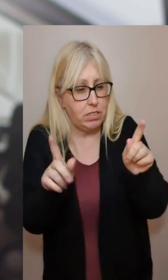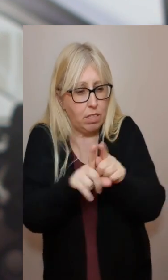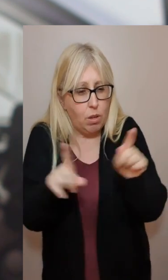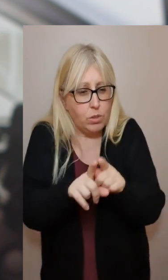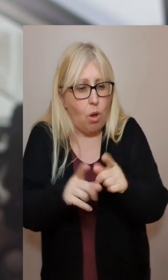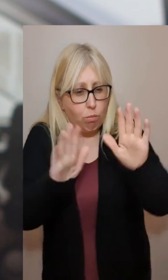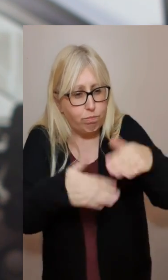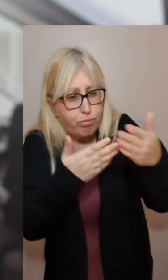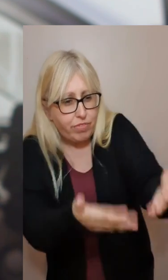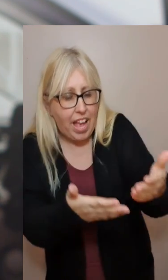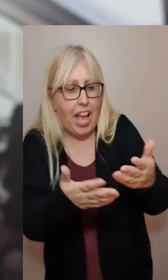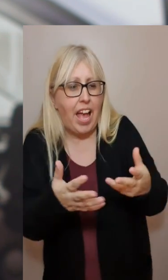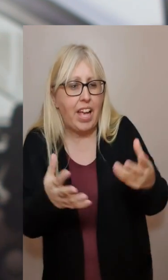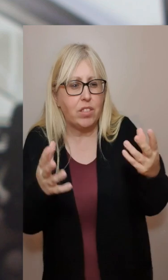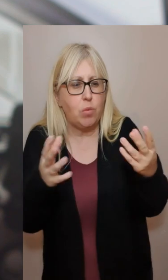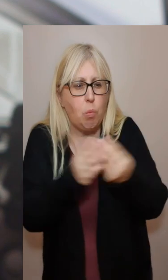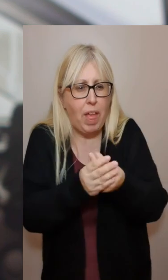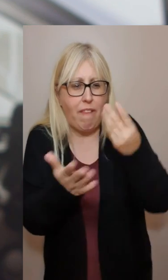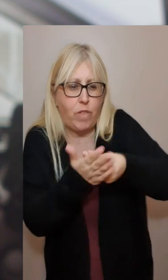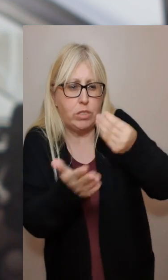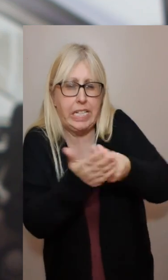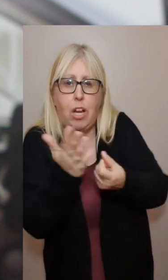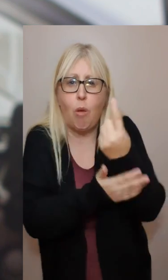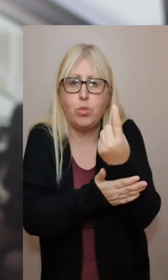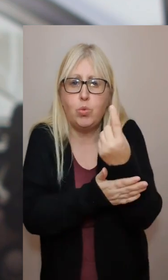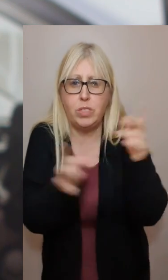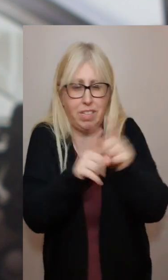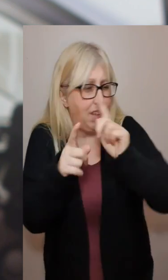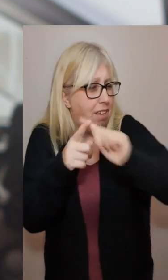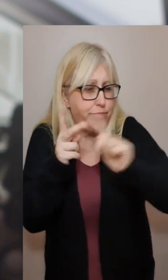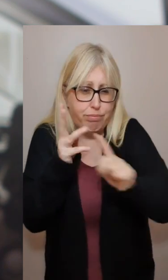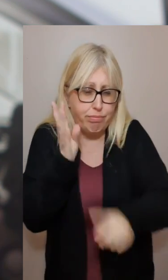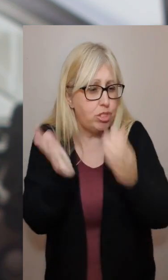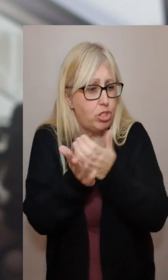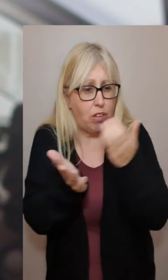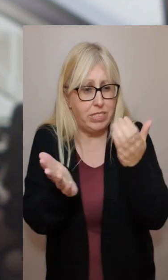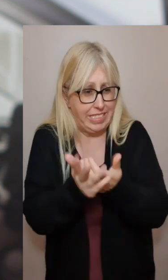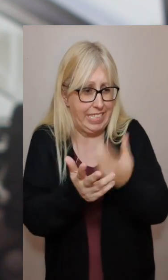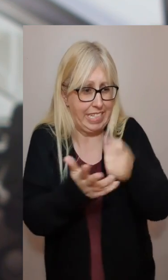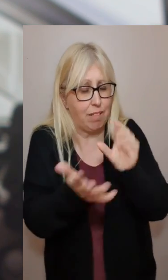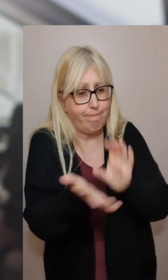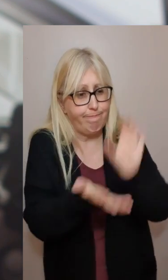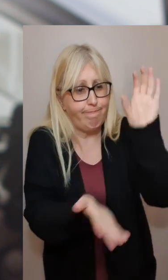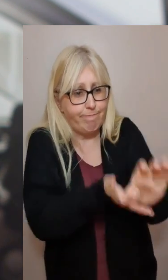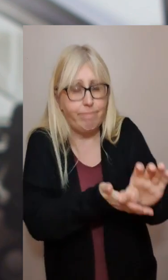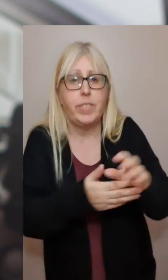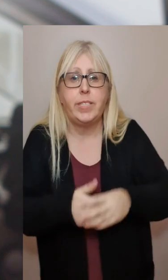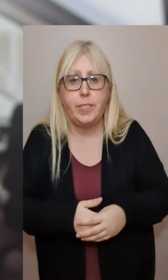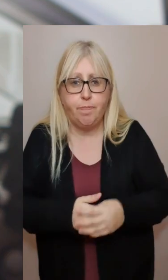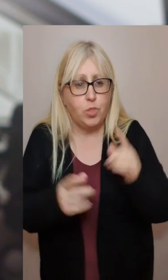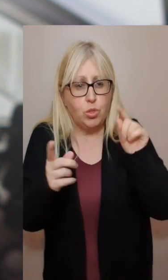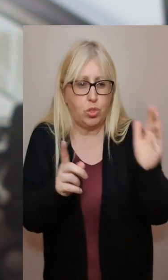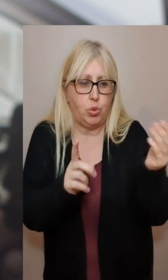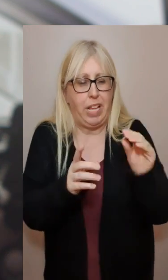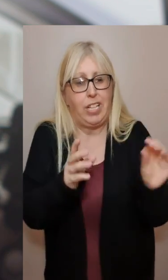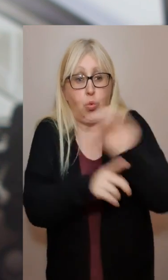also provide the client with funding opportunities. So there are a range of charities which are able to provide funding towards